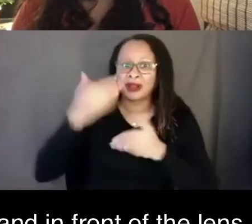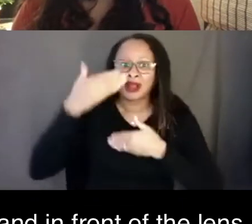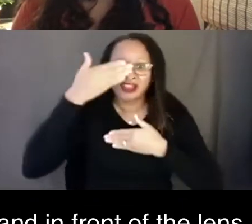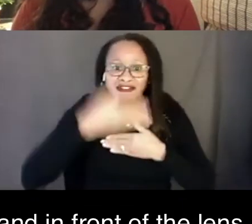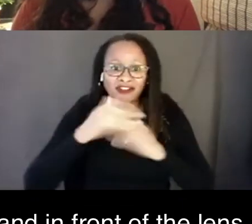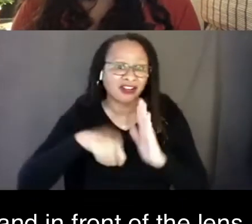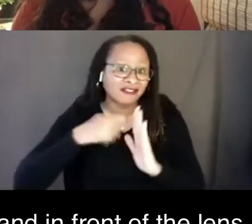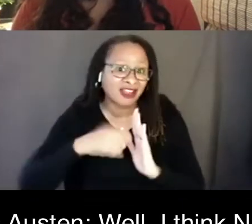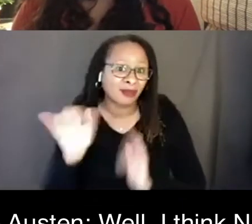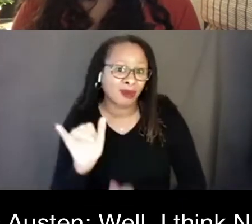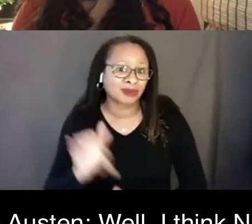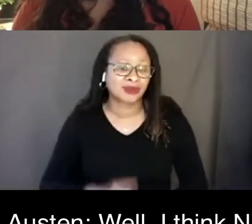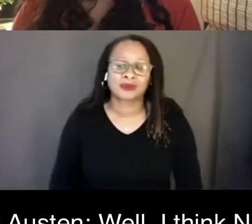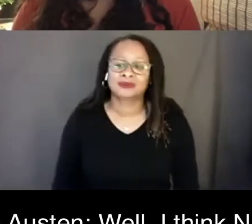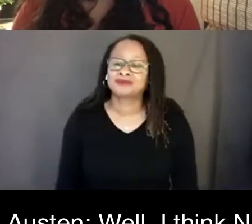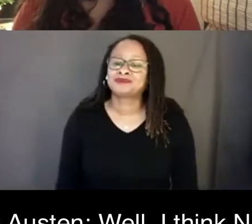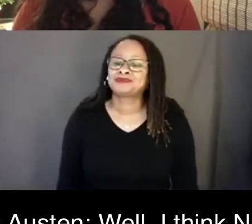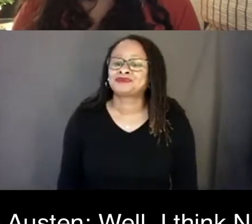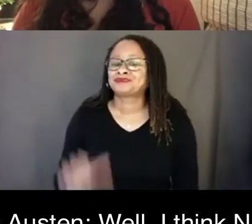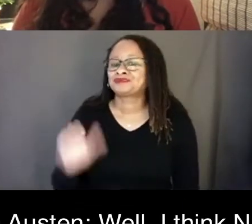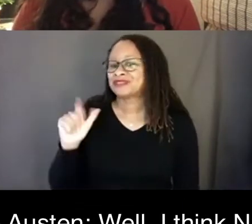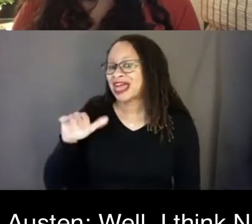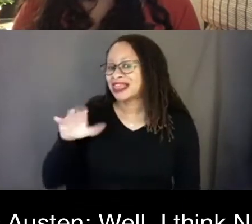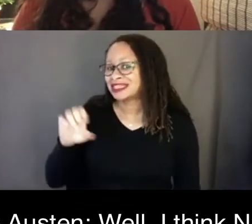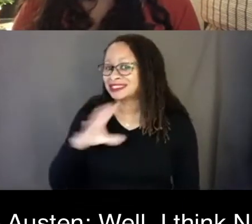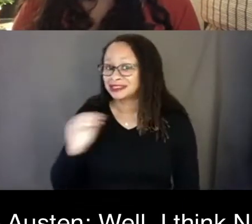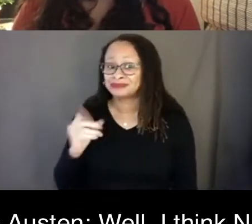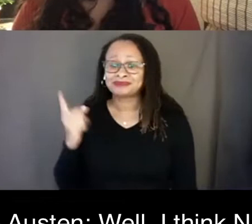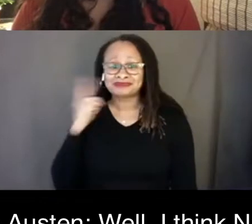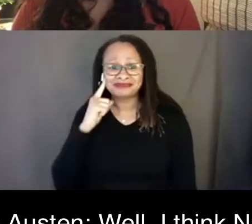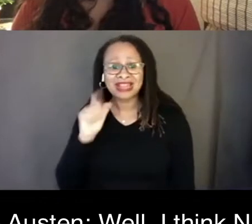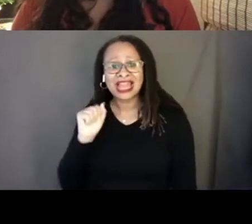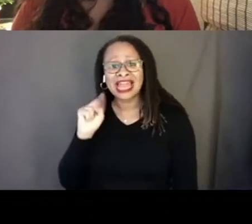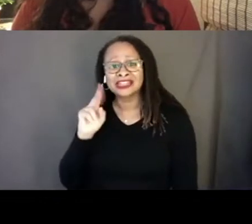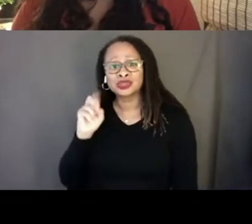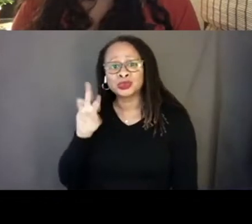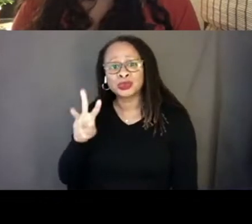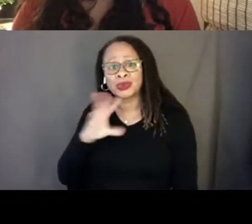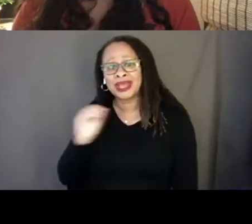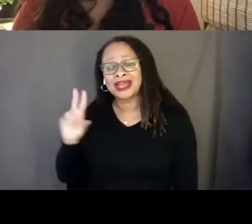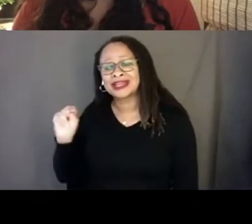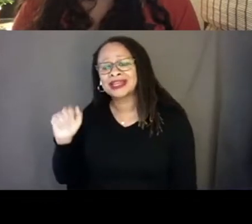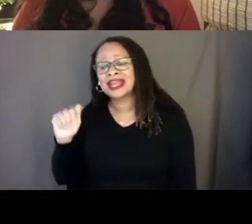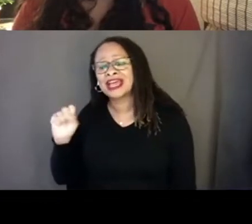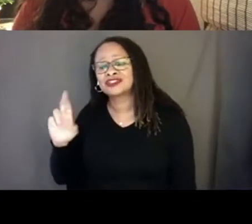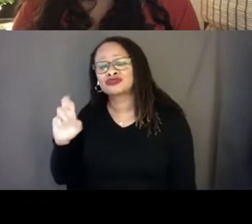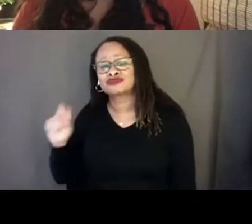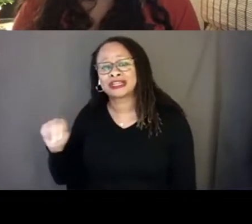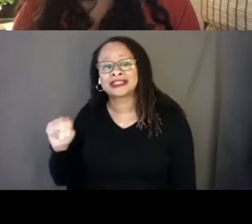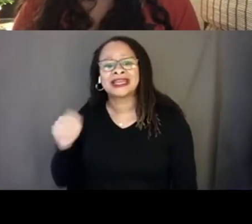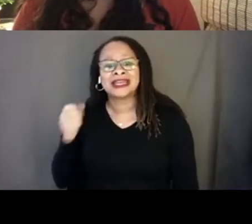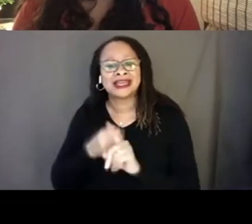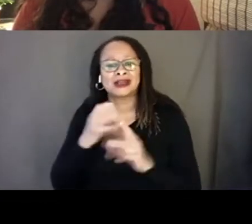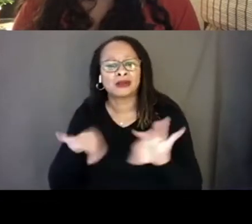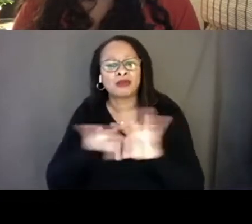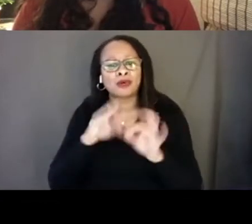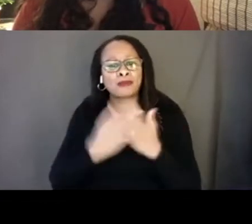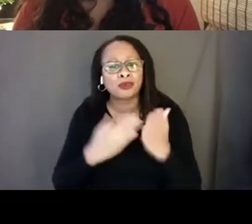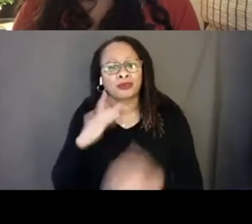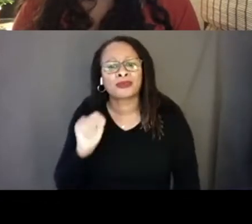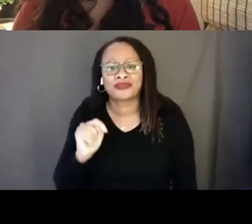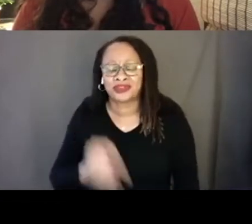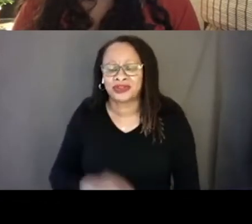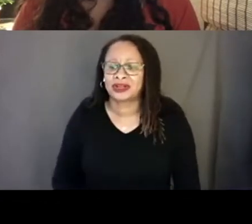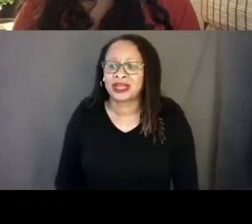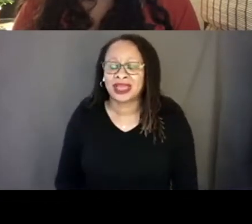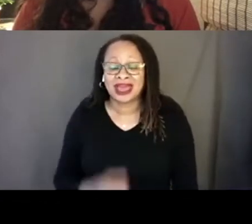else? Well, I think Nasreen and Andrew really hit an important component of this. And